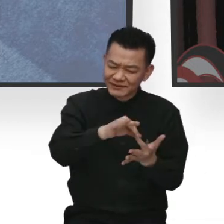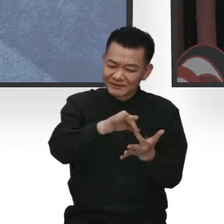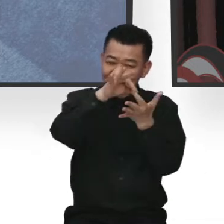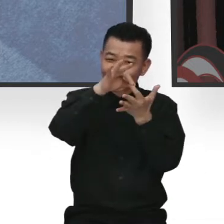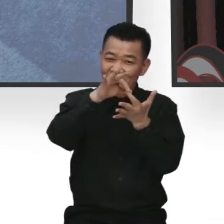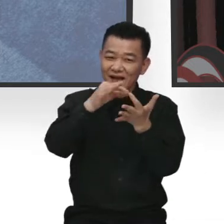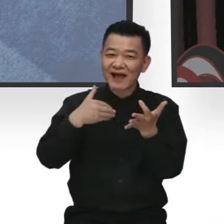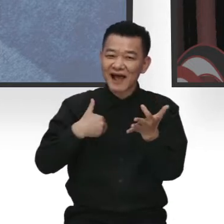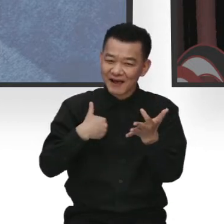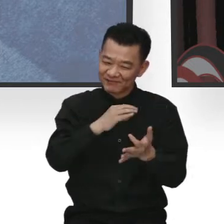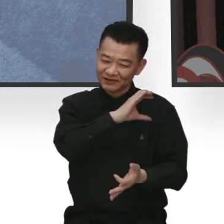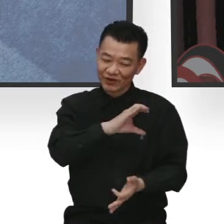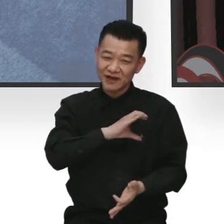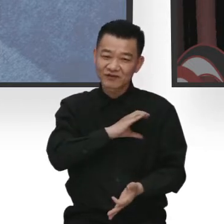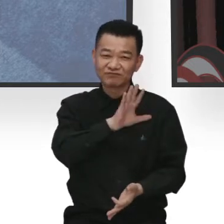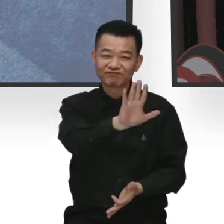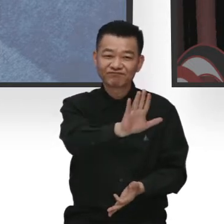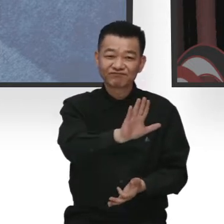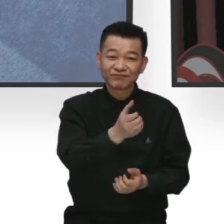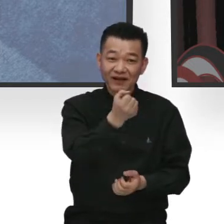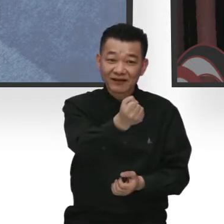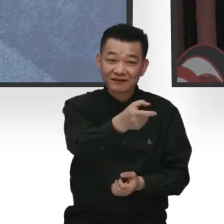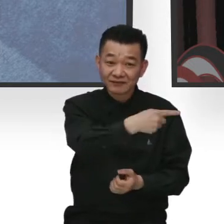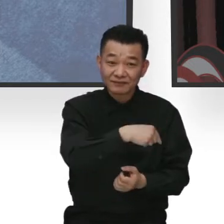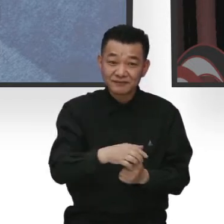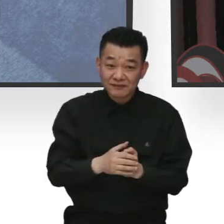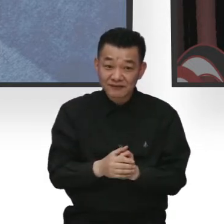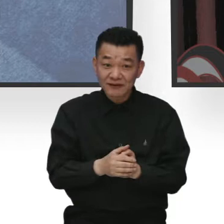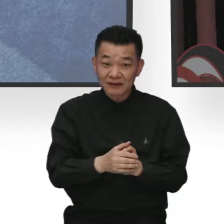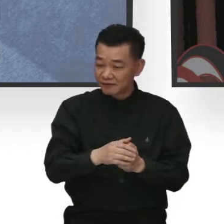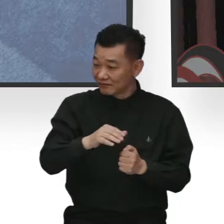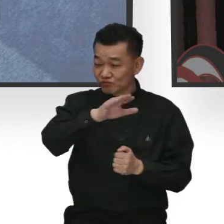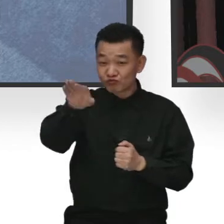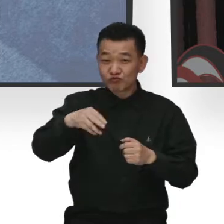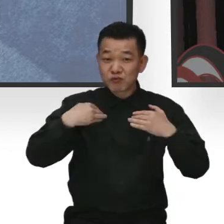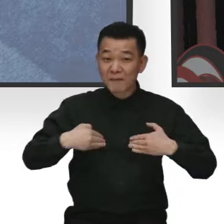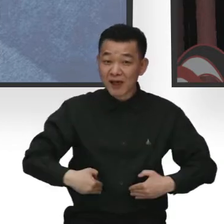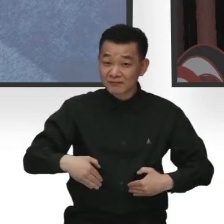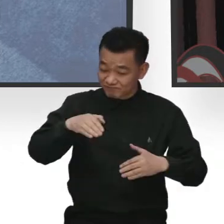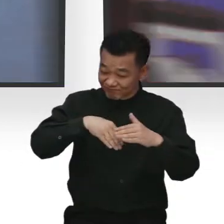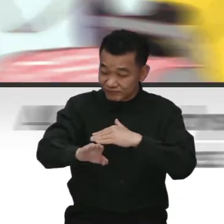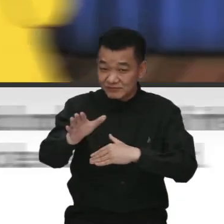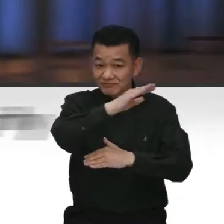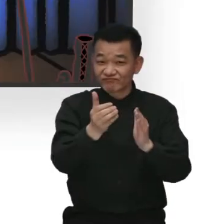is unique in their own way, and that integrity is a talent that humans have.